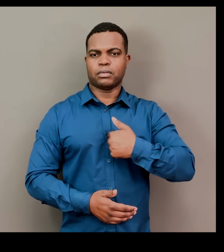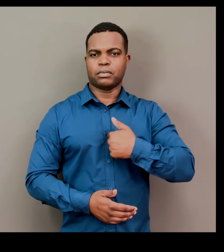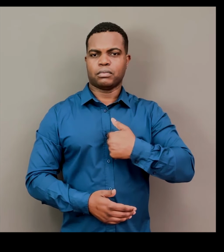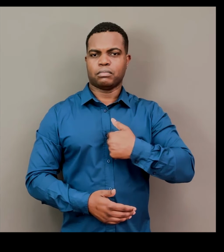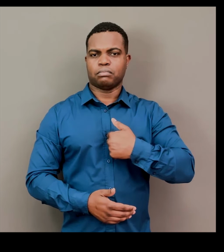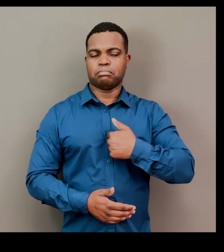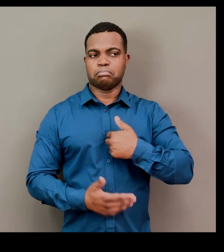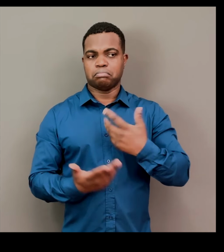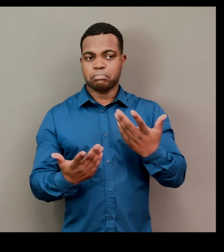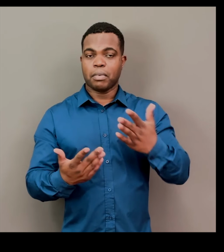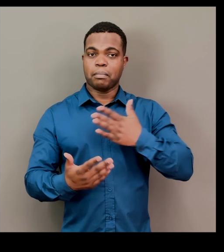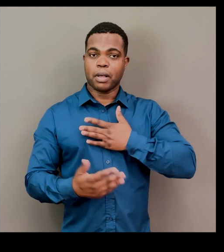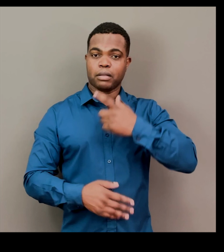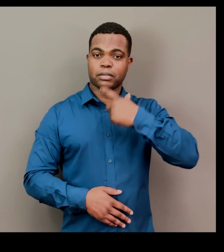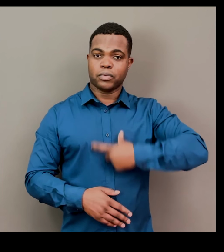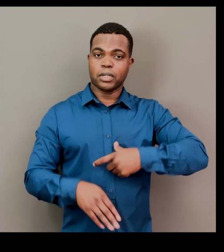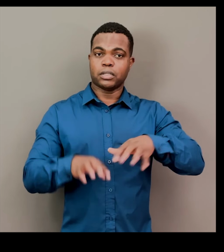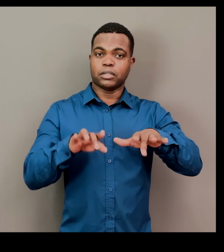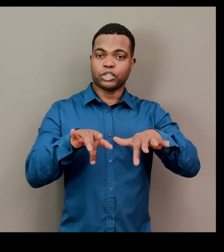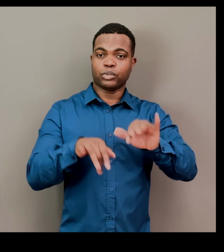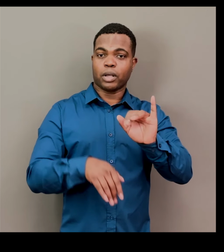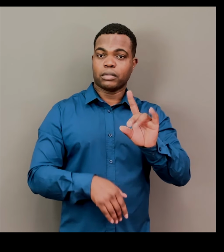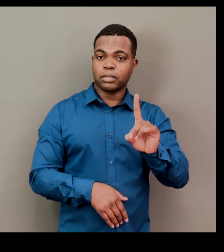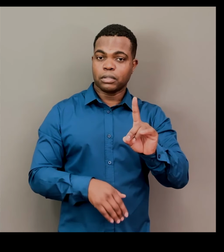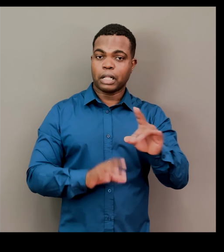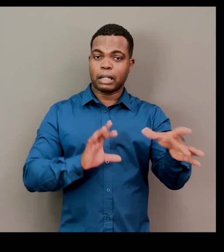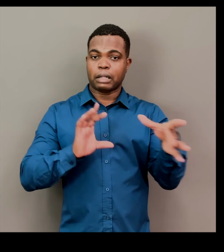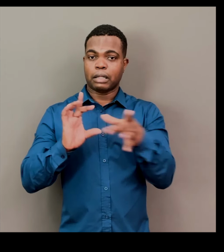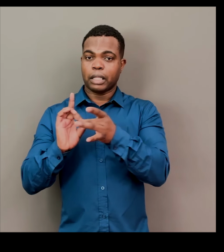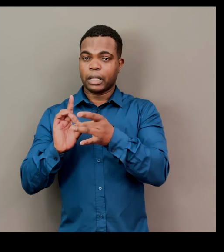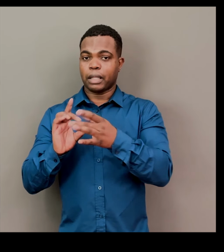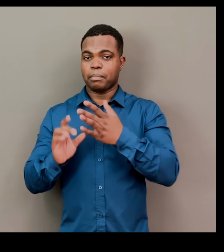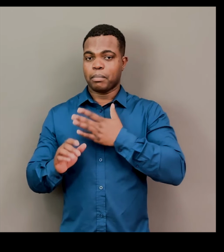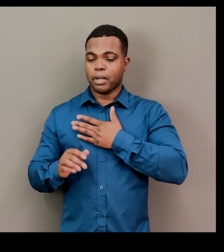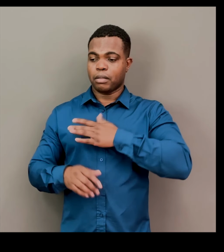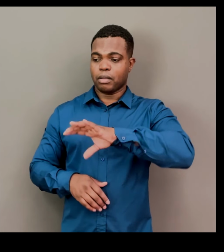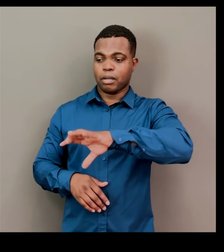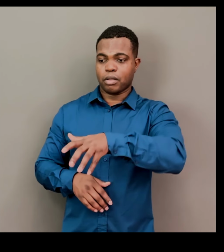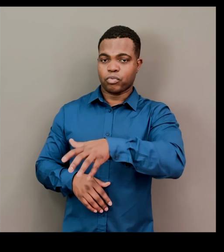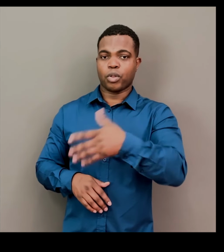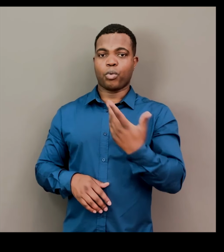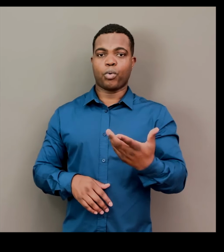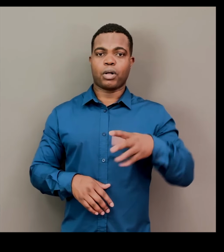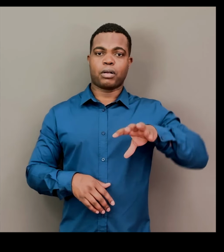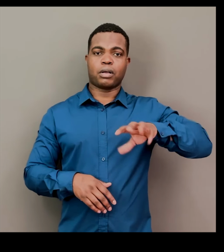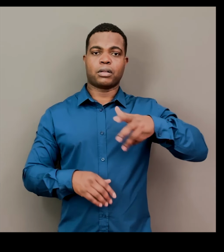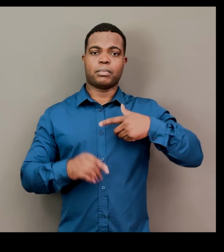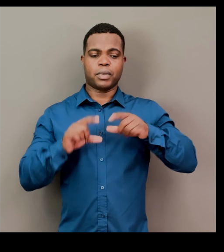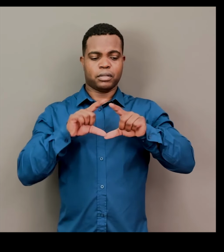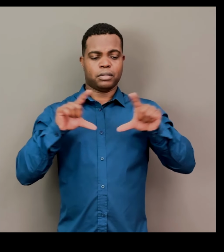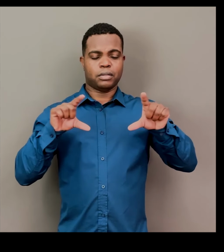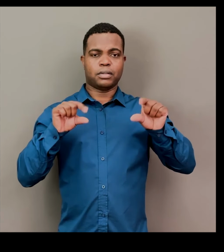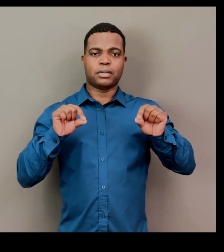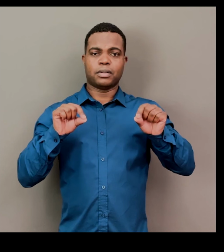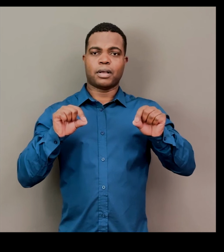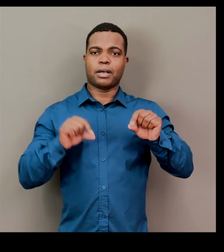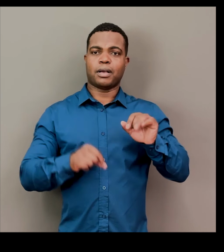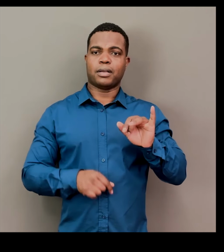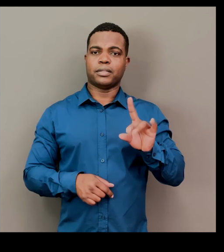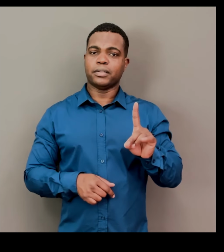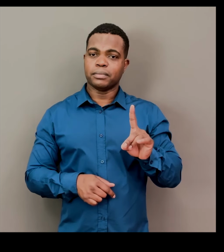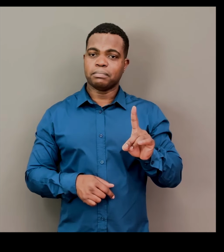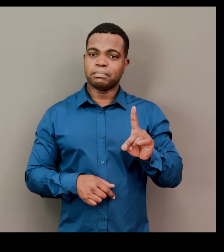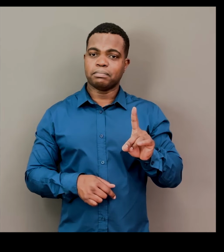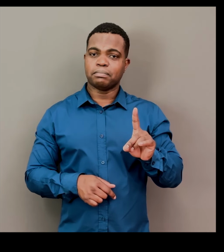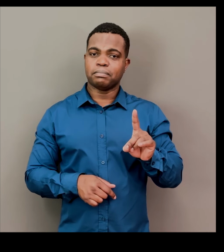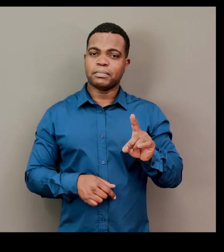An individual's digital identity is often linked to their civil or national identity, and many